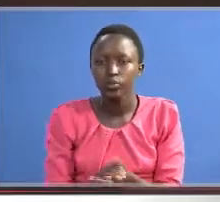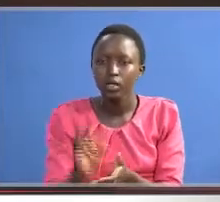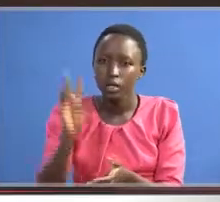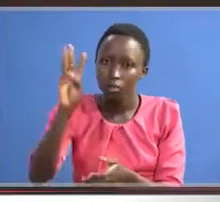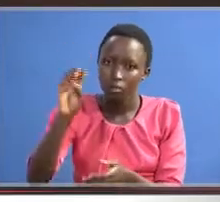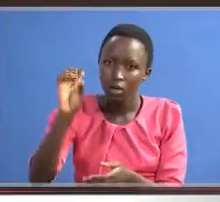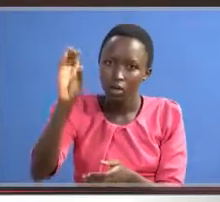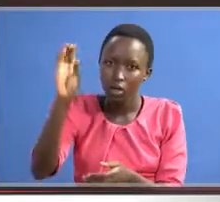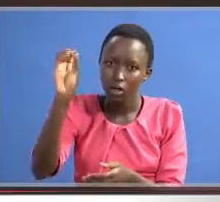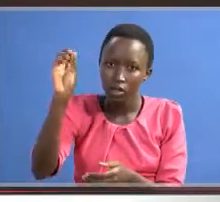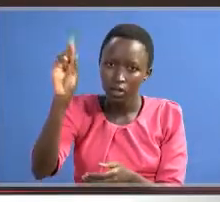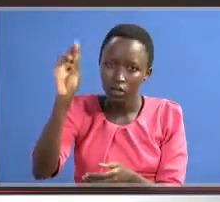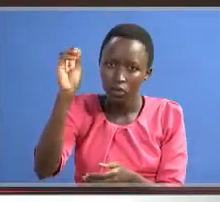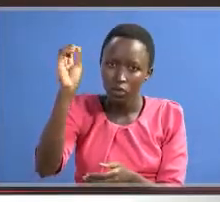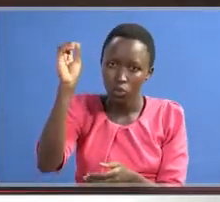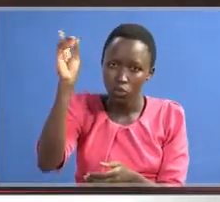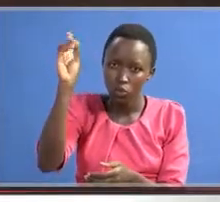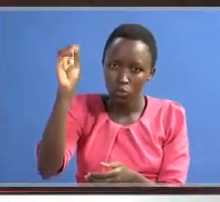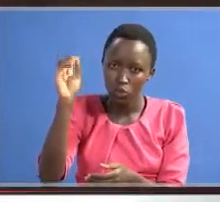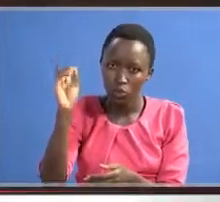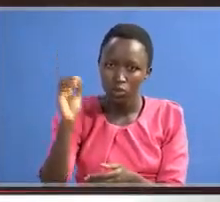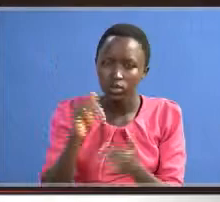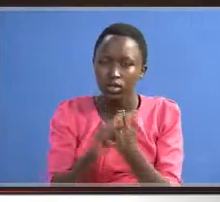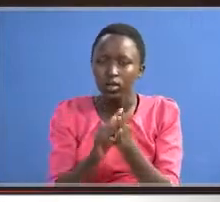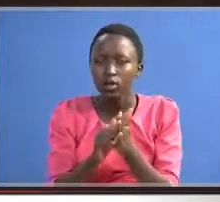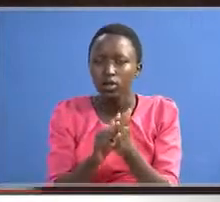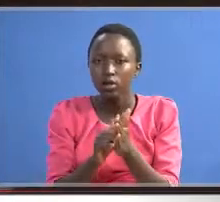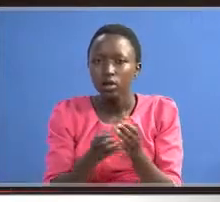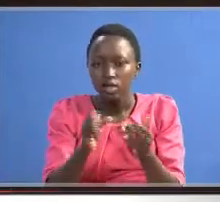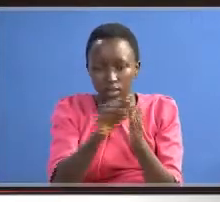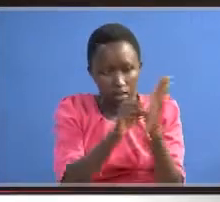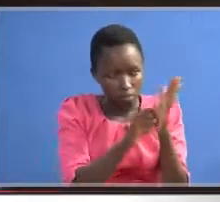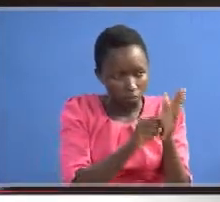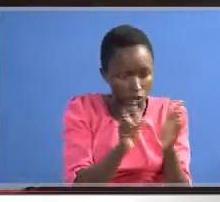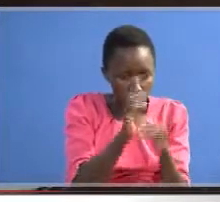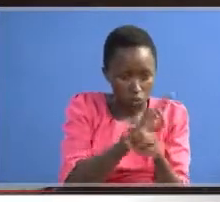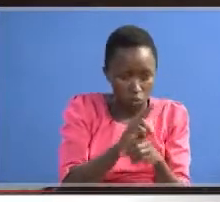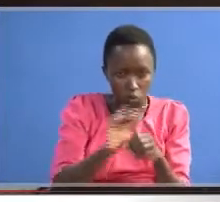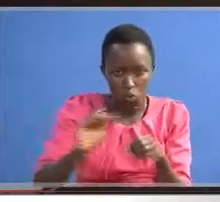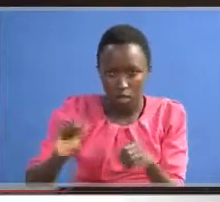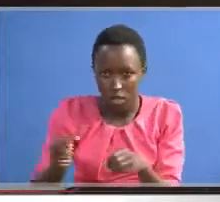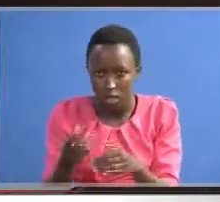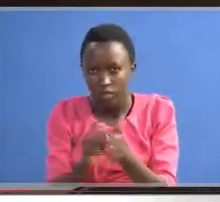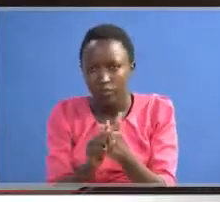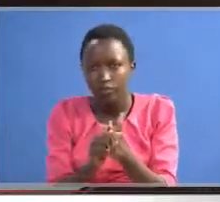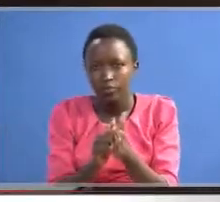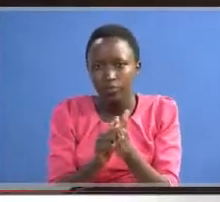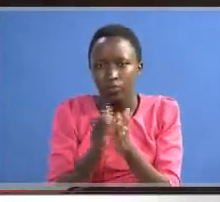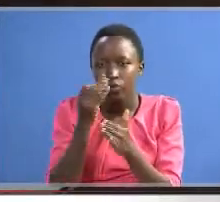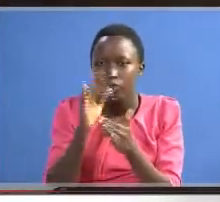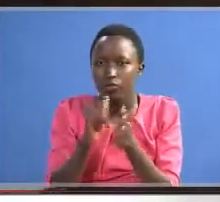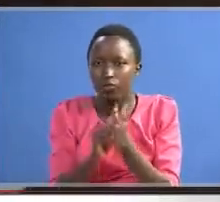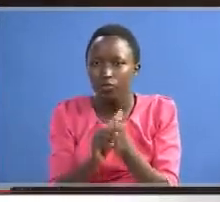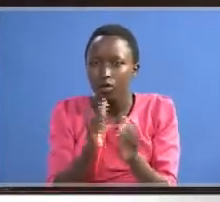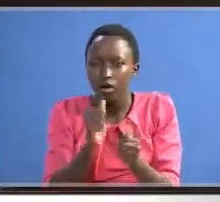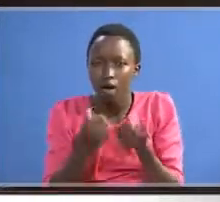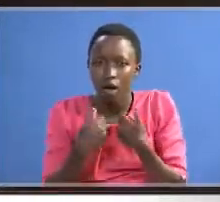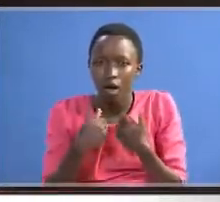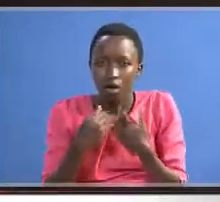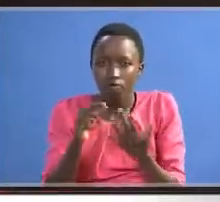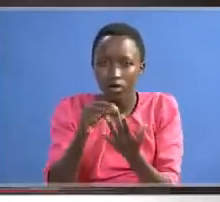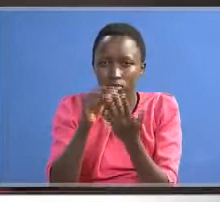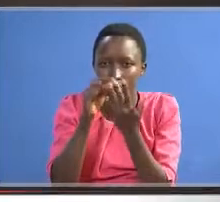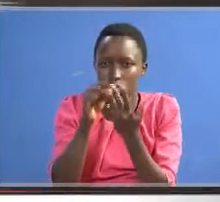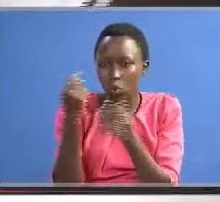Microdot is a unique asset identification, protection and recovery system utilizing thousands of microscopic identifiers which have a unique